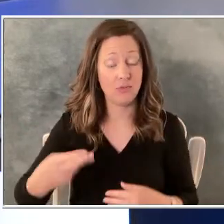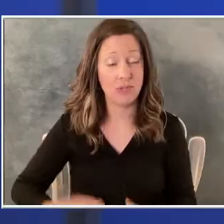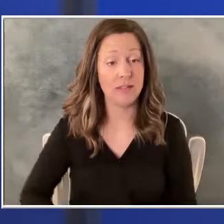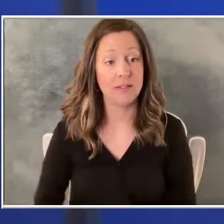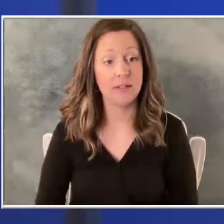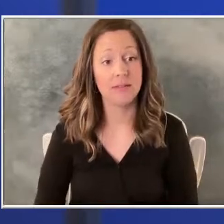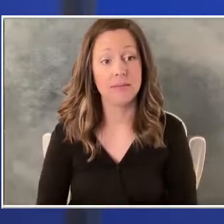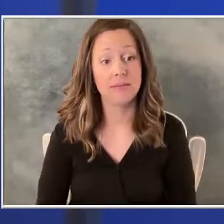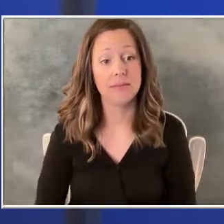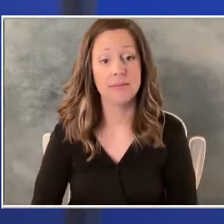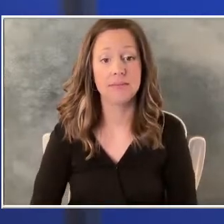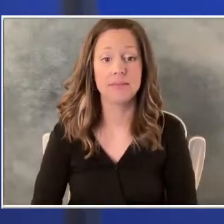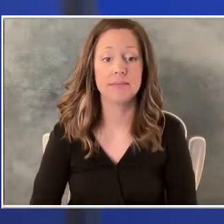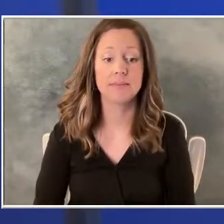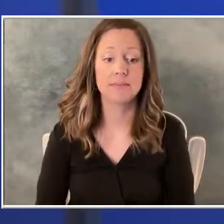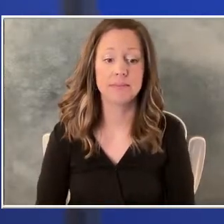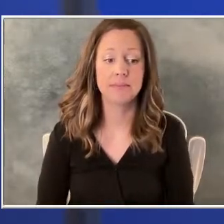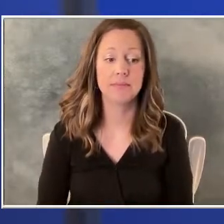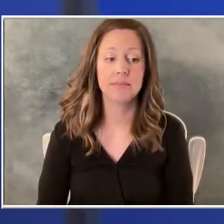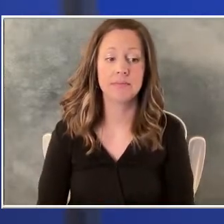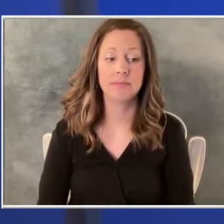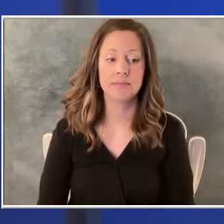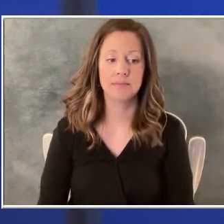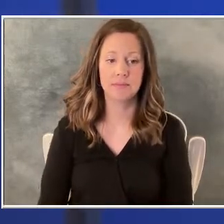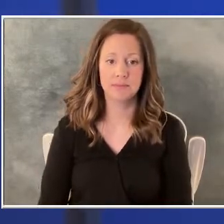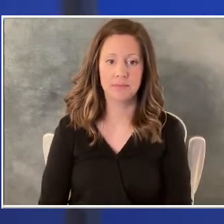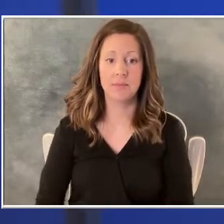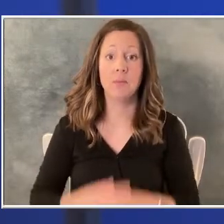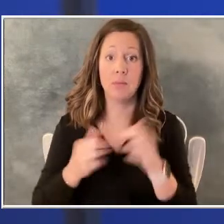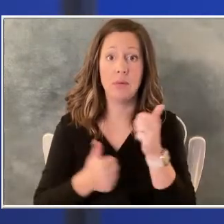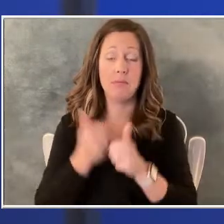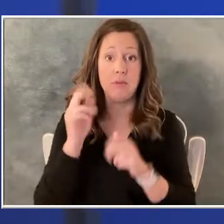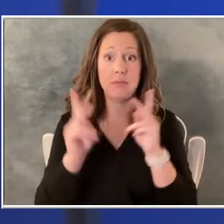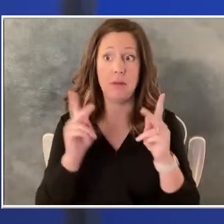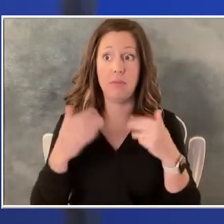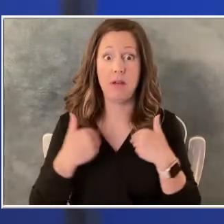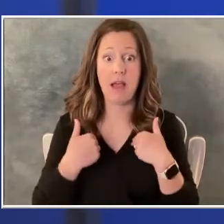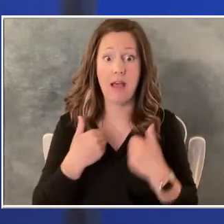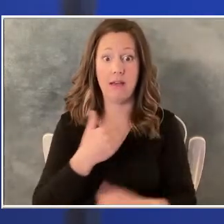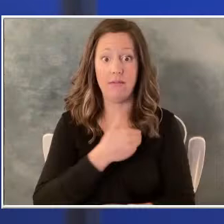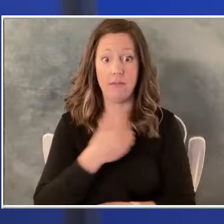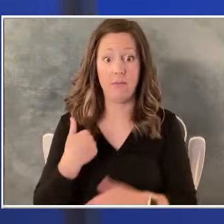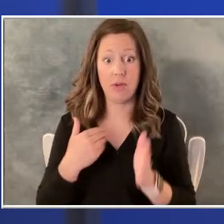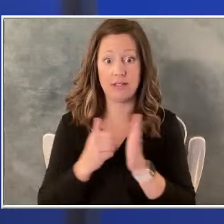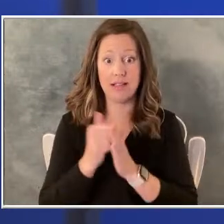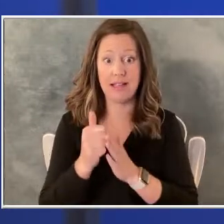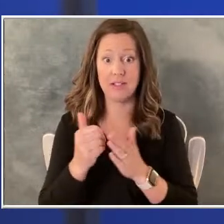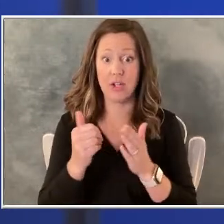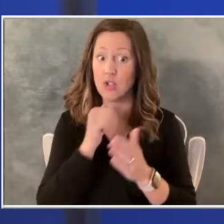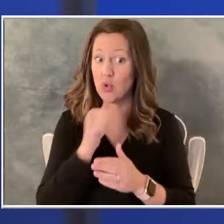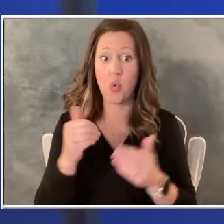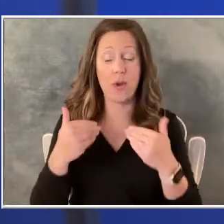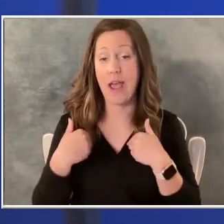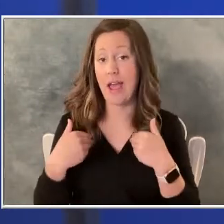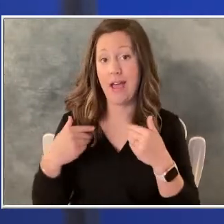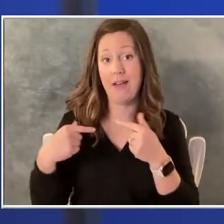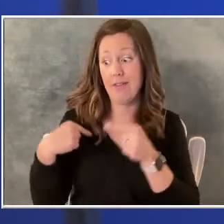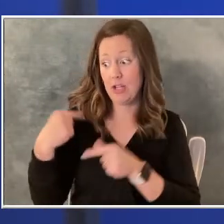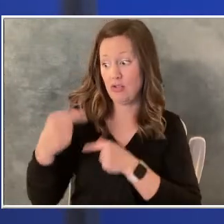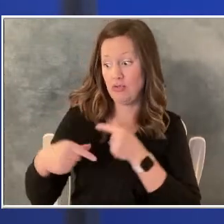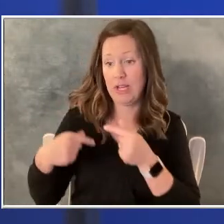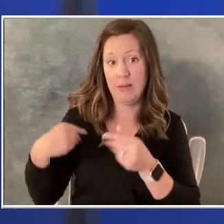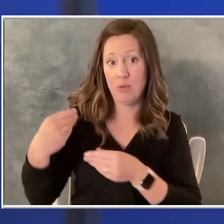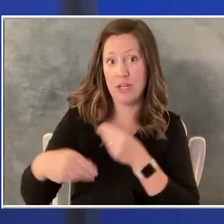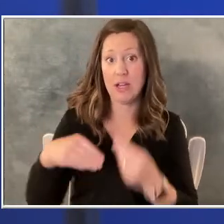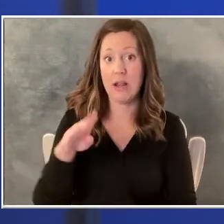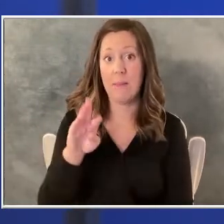Well, most people actually who get breast cancer do not have a mutation in BRCA1 or 2 or any of the